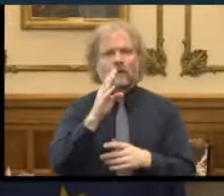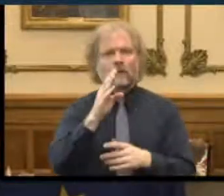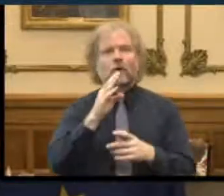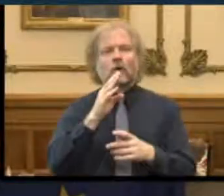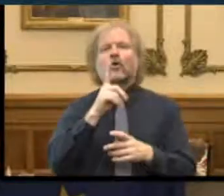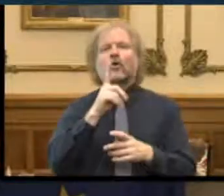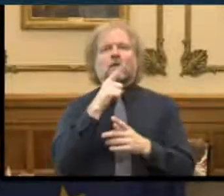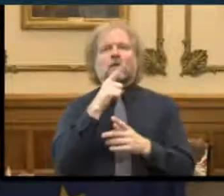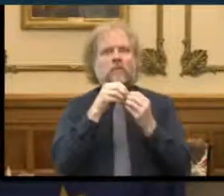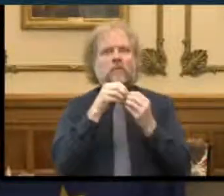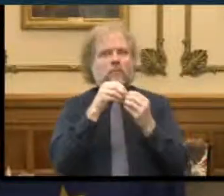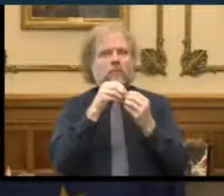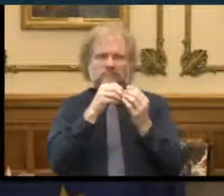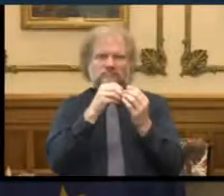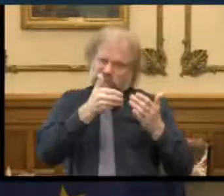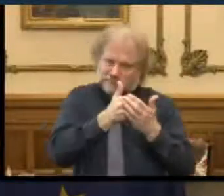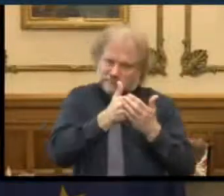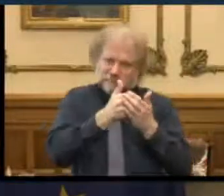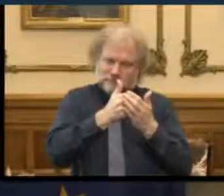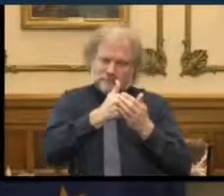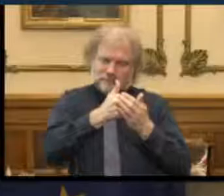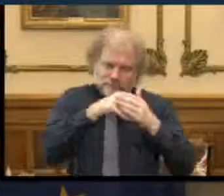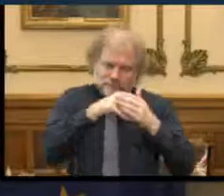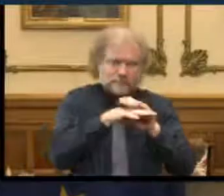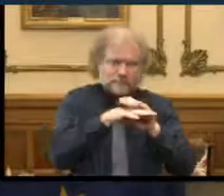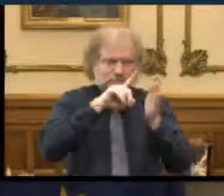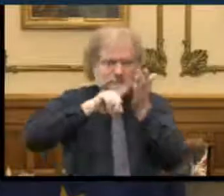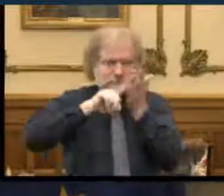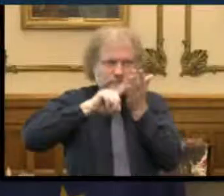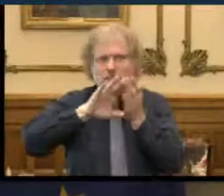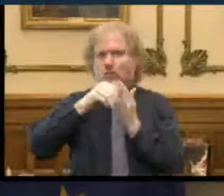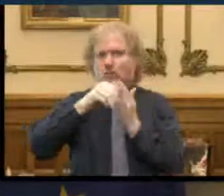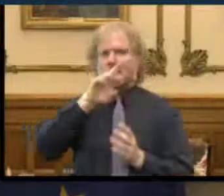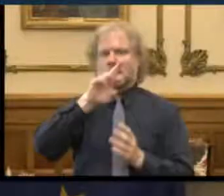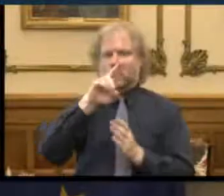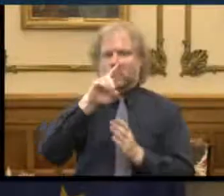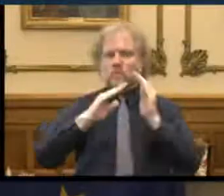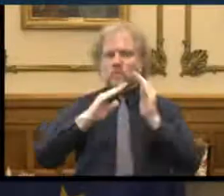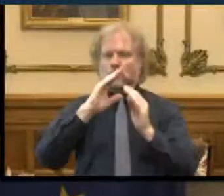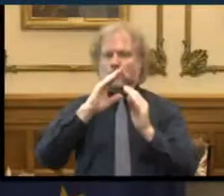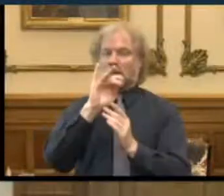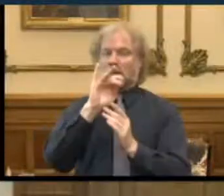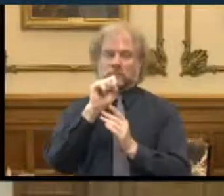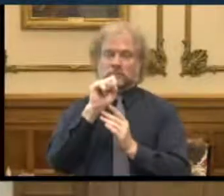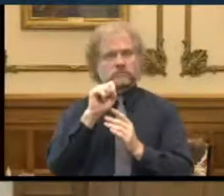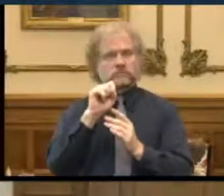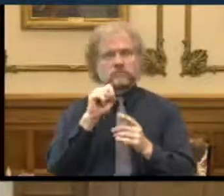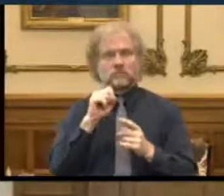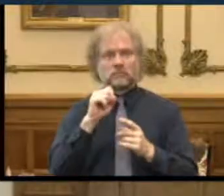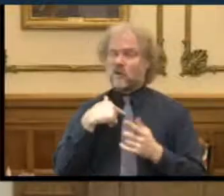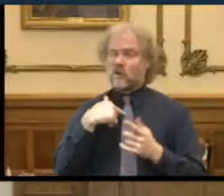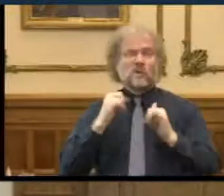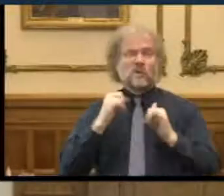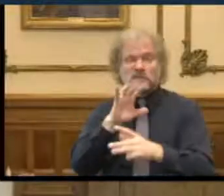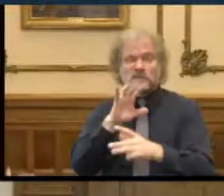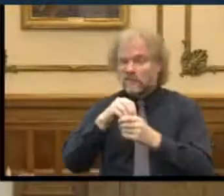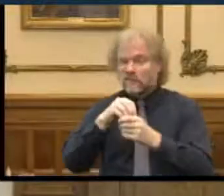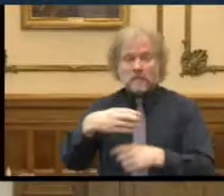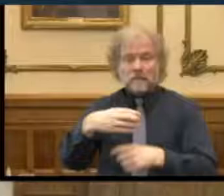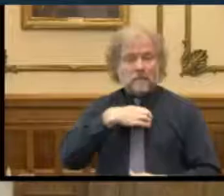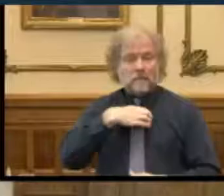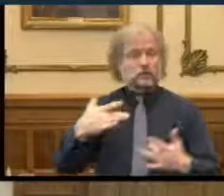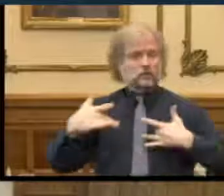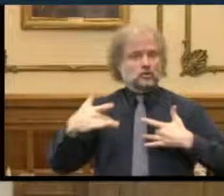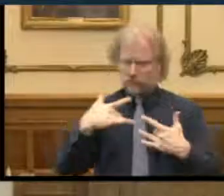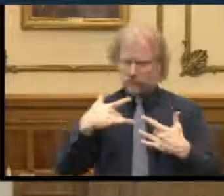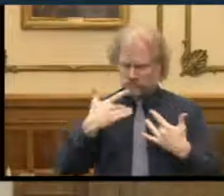got closer and in all 92 counties at every facility. And we still actively engage with complaints and concerns that we